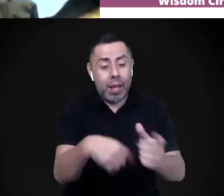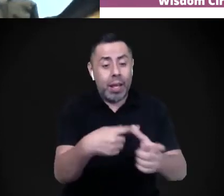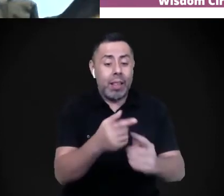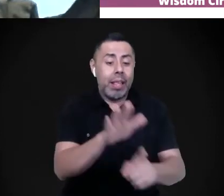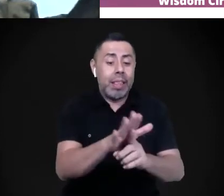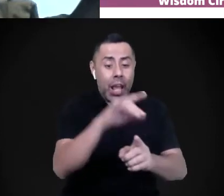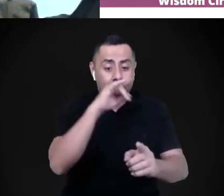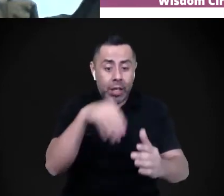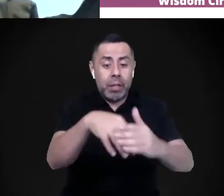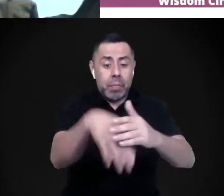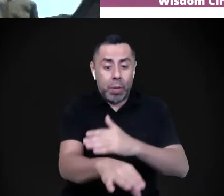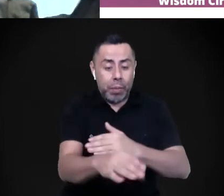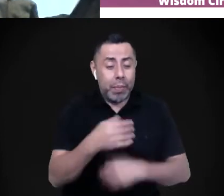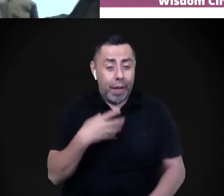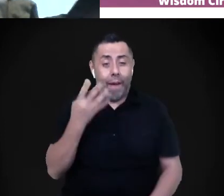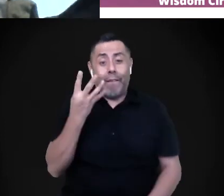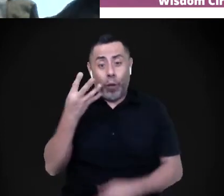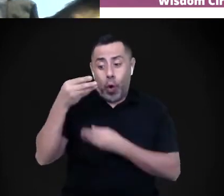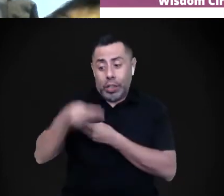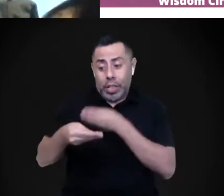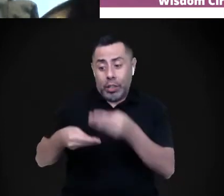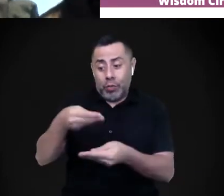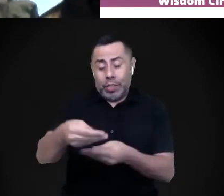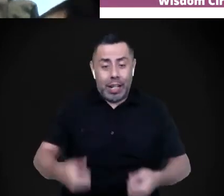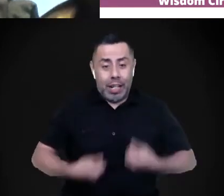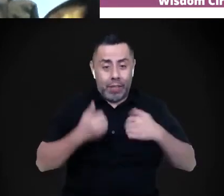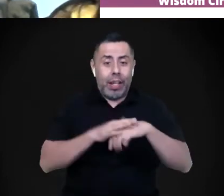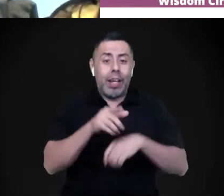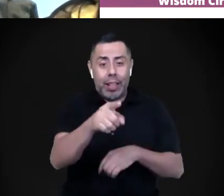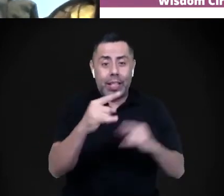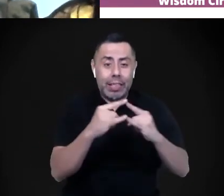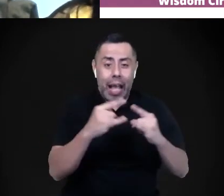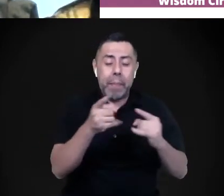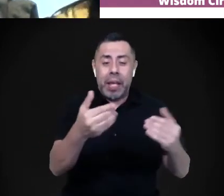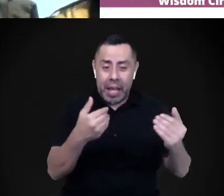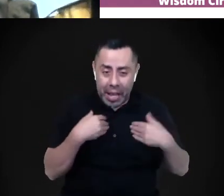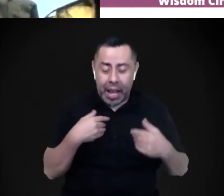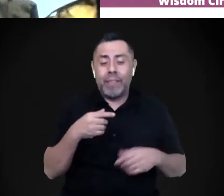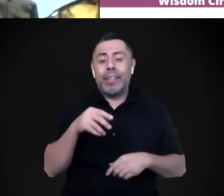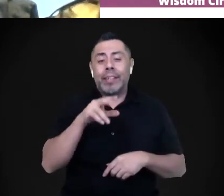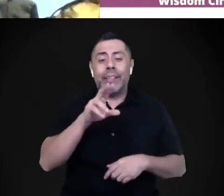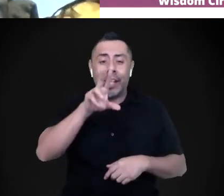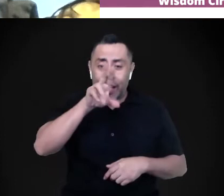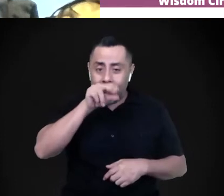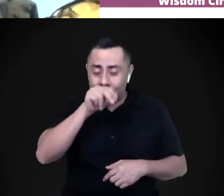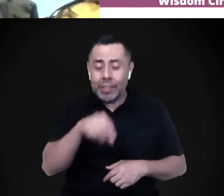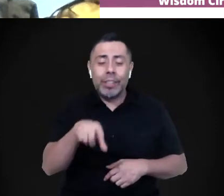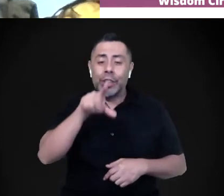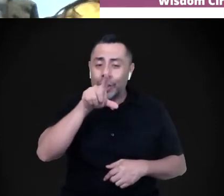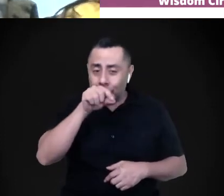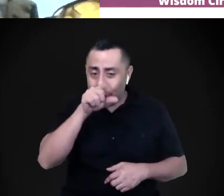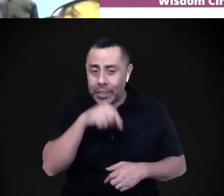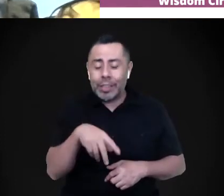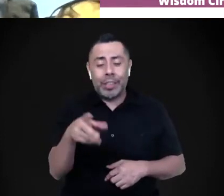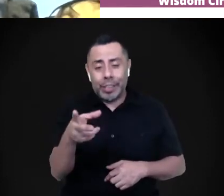have their sheep and ducks and geese and chickens and dogs and cats. I mean, you should go to Lynn